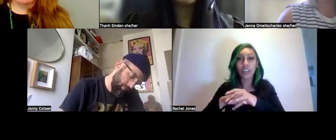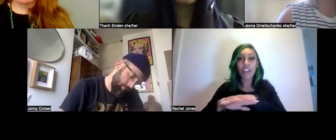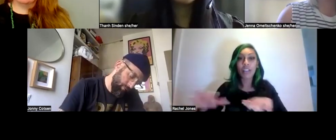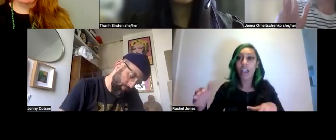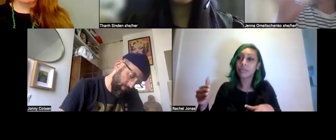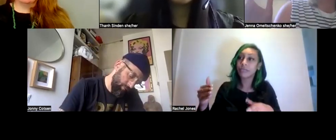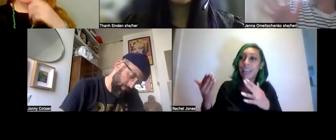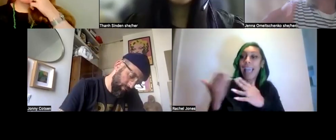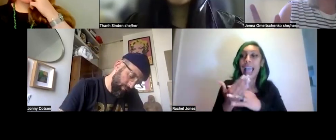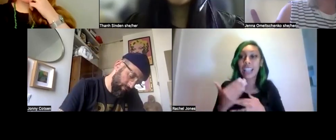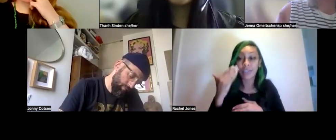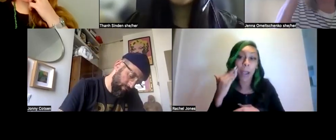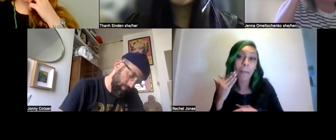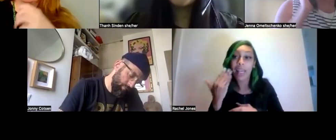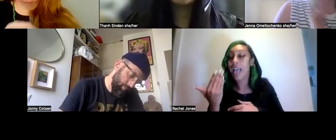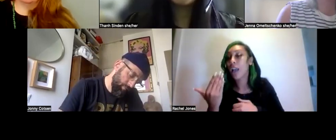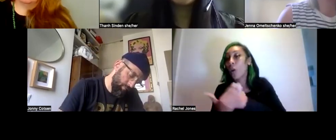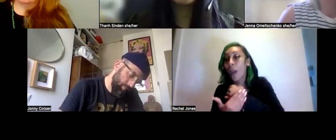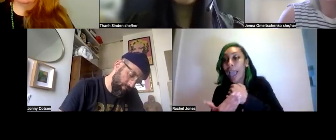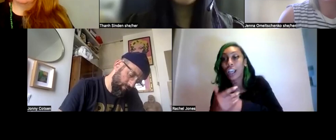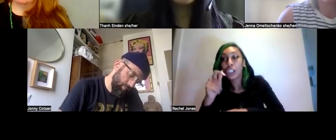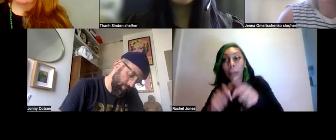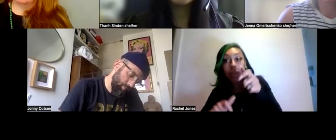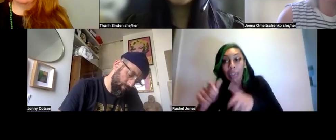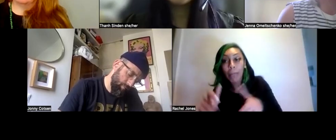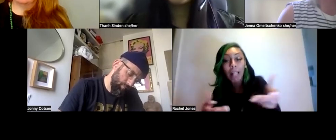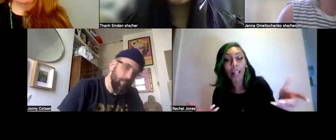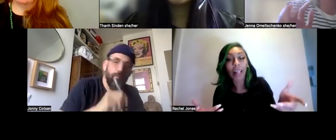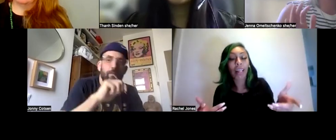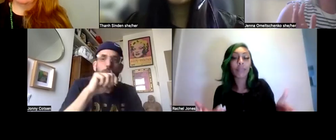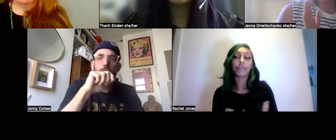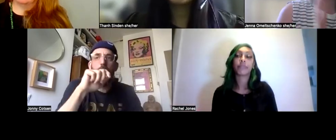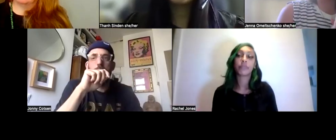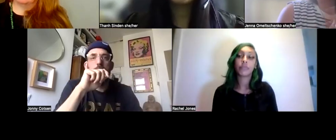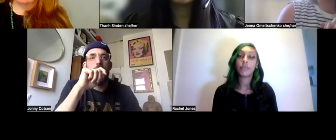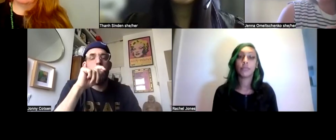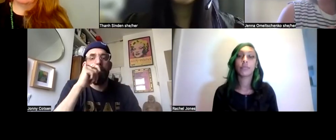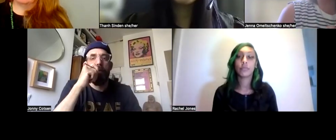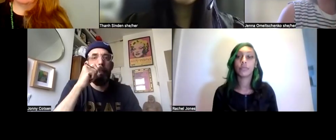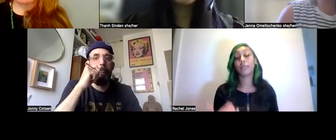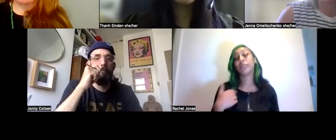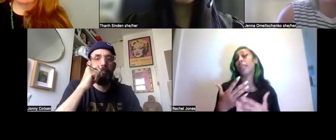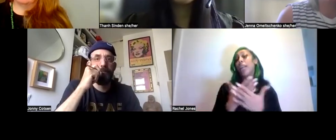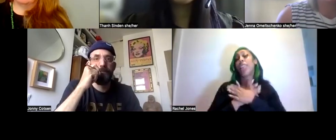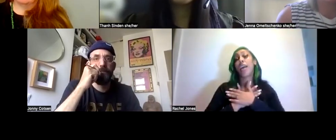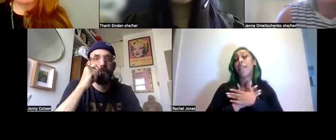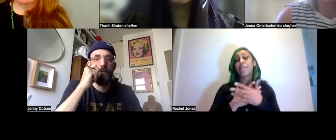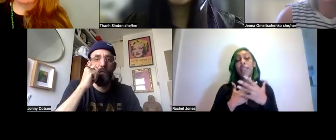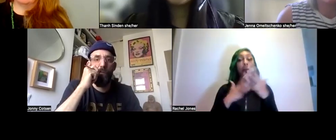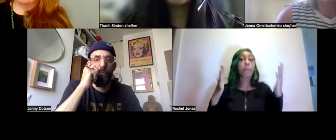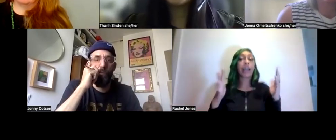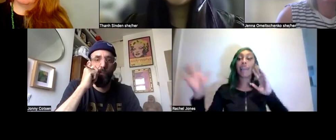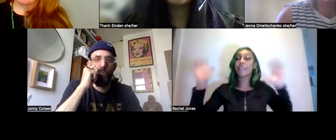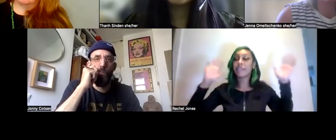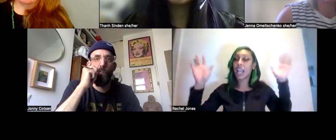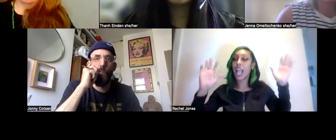you know, so that's difficult. It's unexpected, but it's also great. I'm a big fan of never hearing the kind of